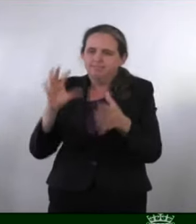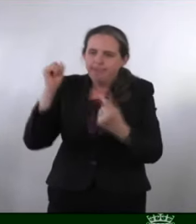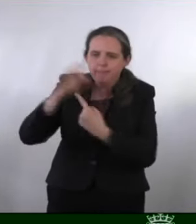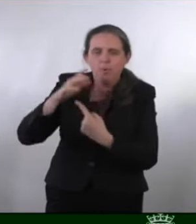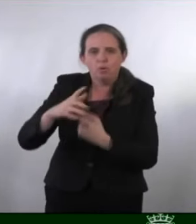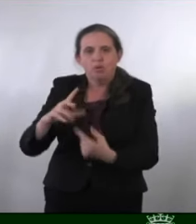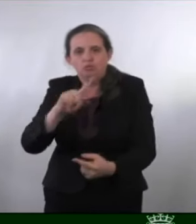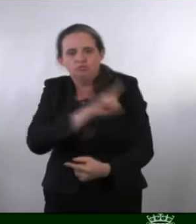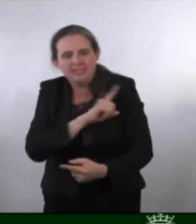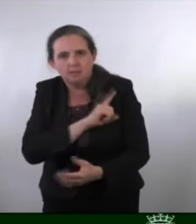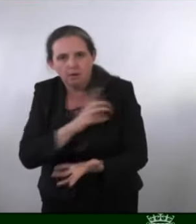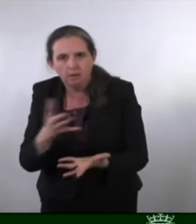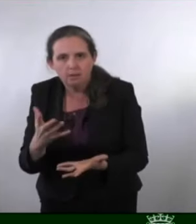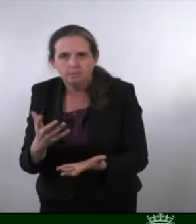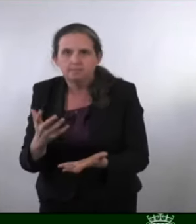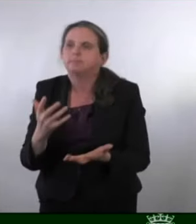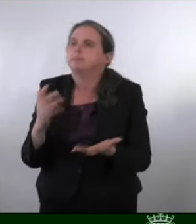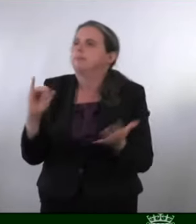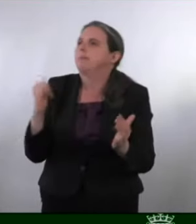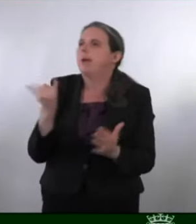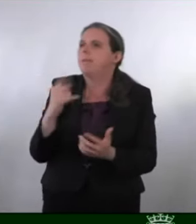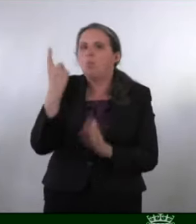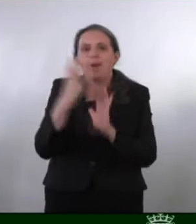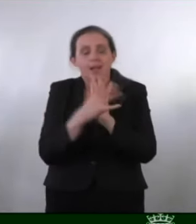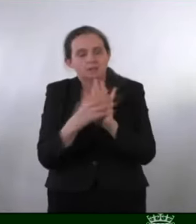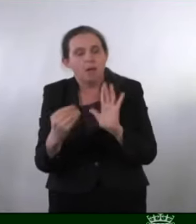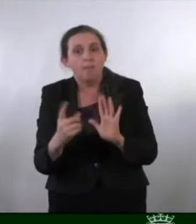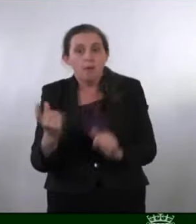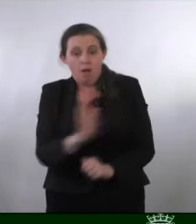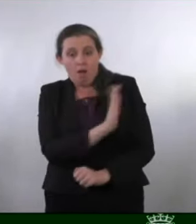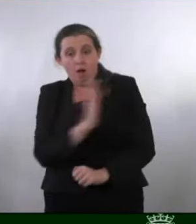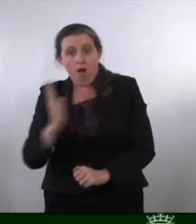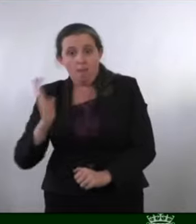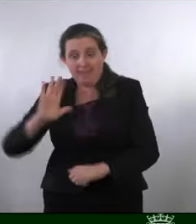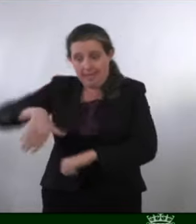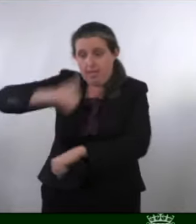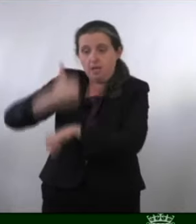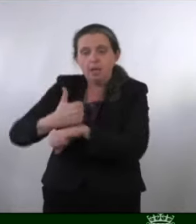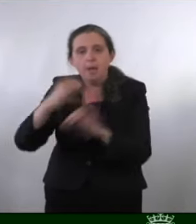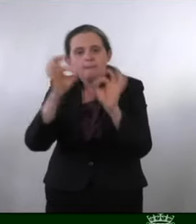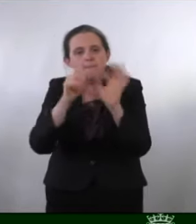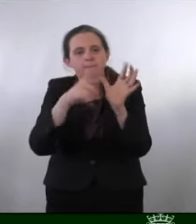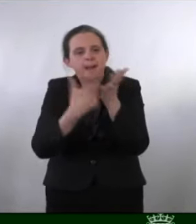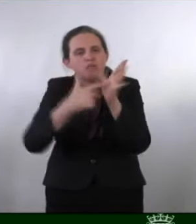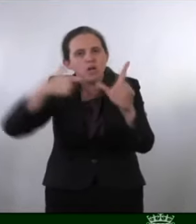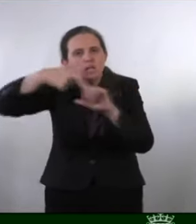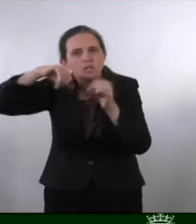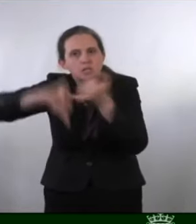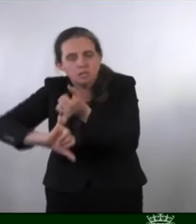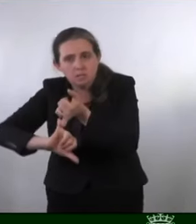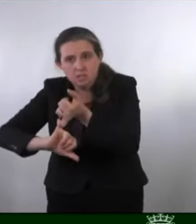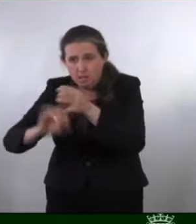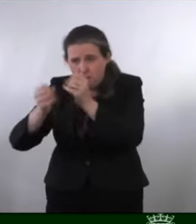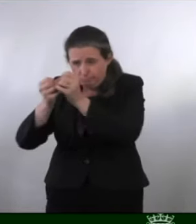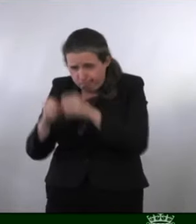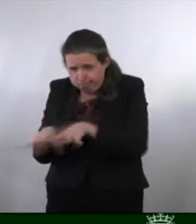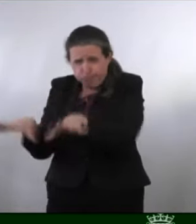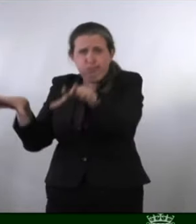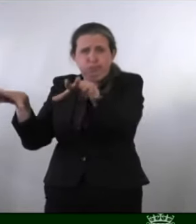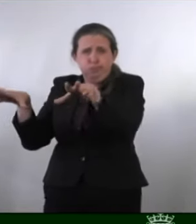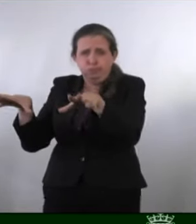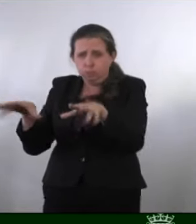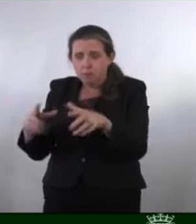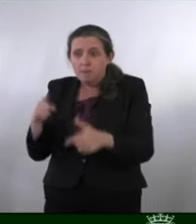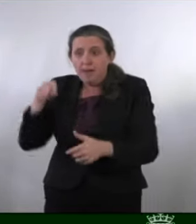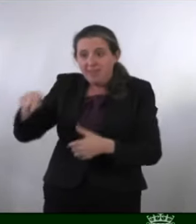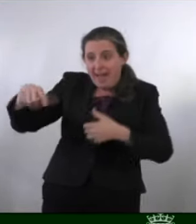there's been an outbreak at a barracks in the last month, very significant outbreak. It meant that that area looked like it had a huge spike, but it was